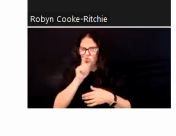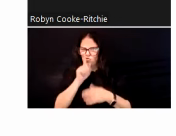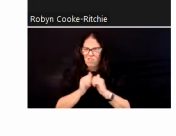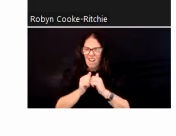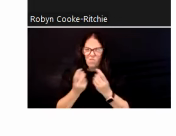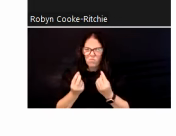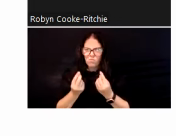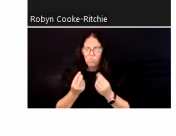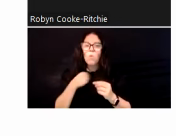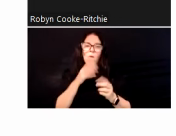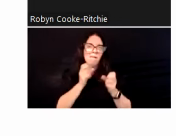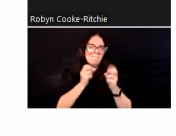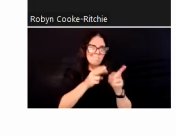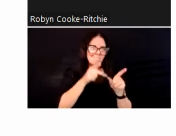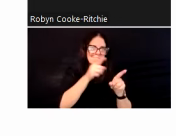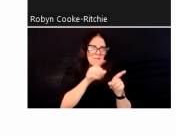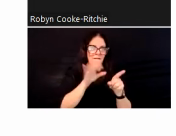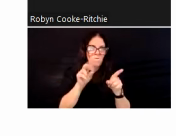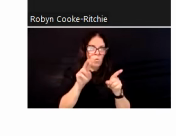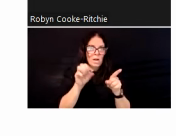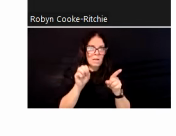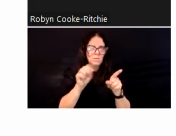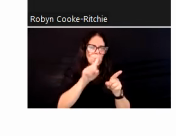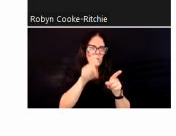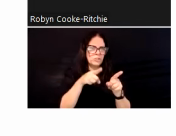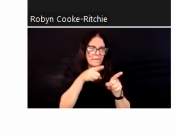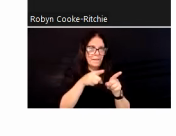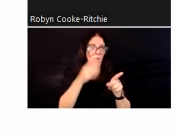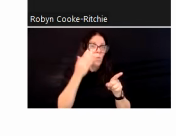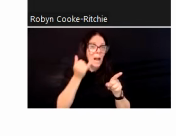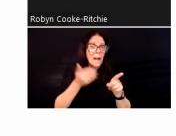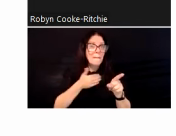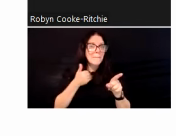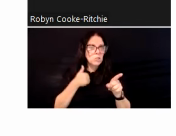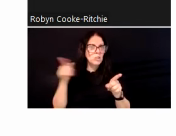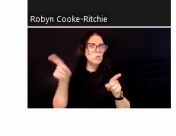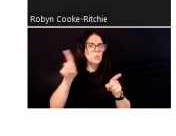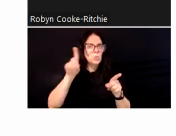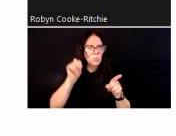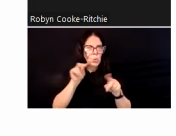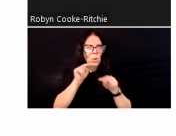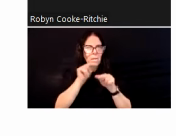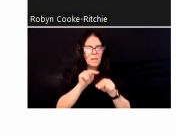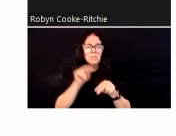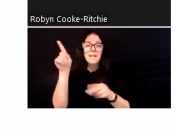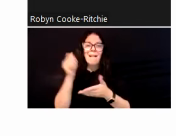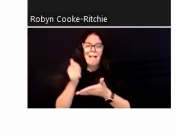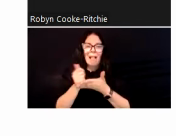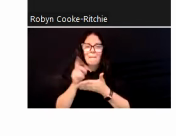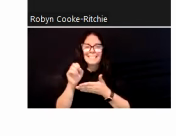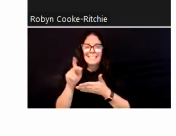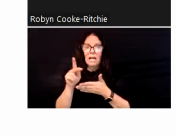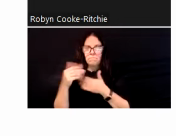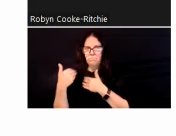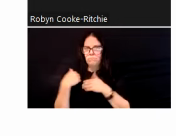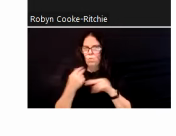chat in the forums link, because the ministry does monitor that the help desk for the CaMS system does monitor